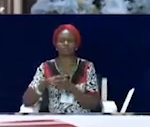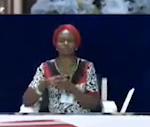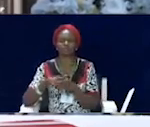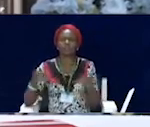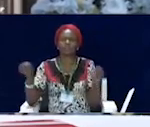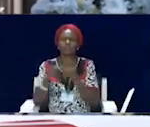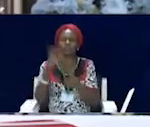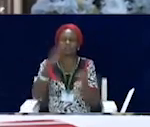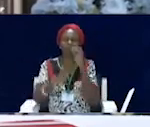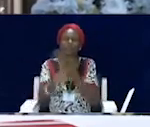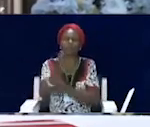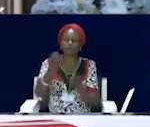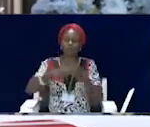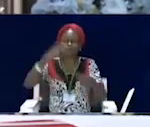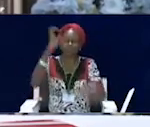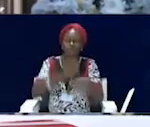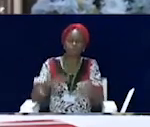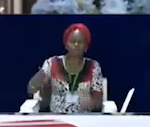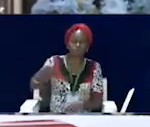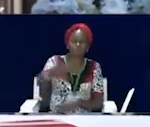Even if God wants to touch you,